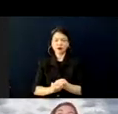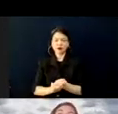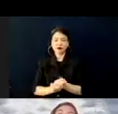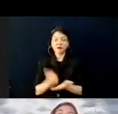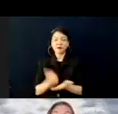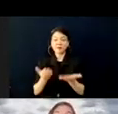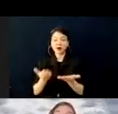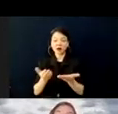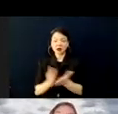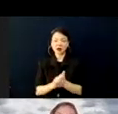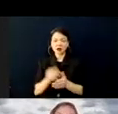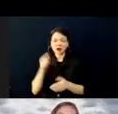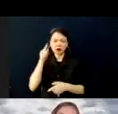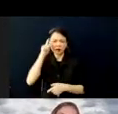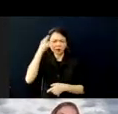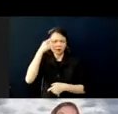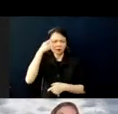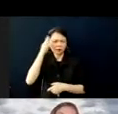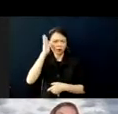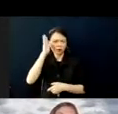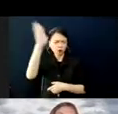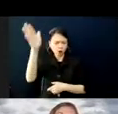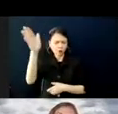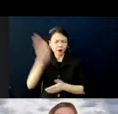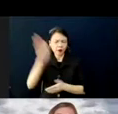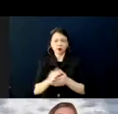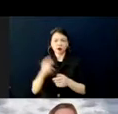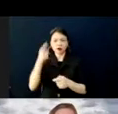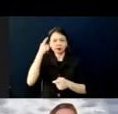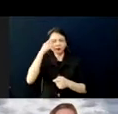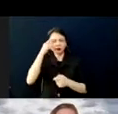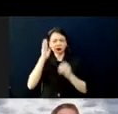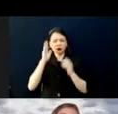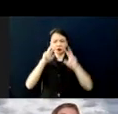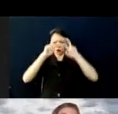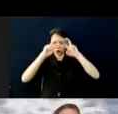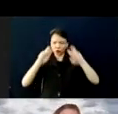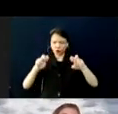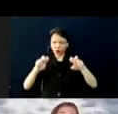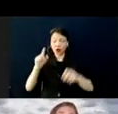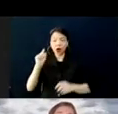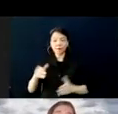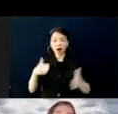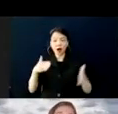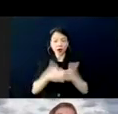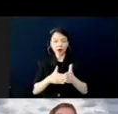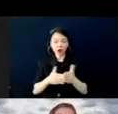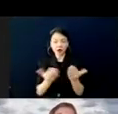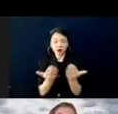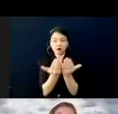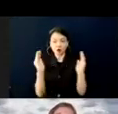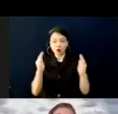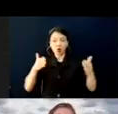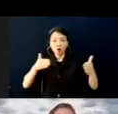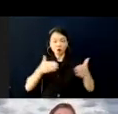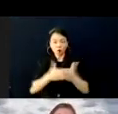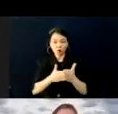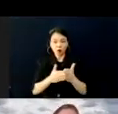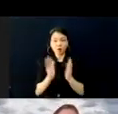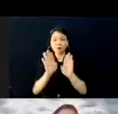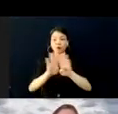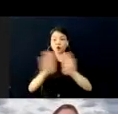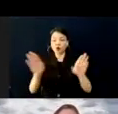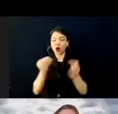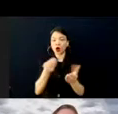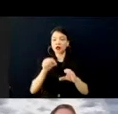about some of the most important barriers and triggers to use. So the way that we approached our analysis is that we used a machine